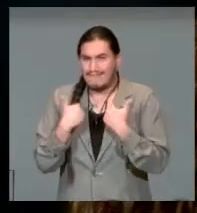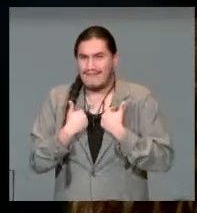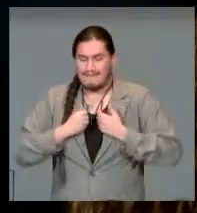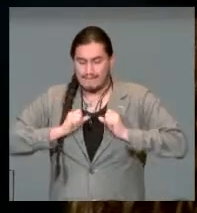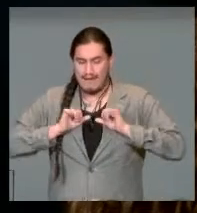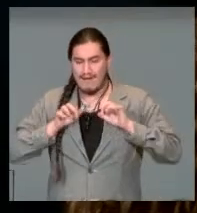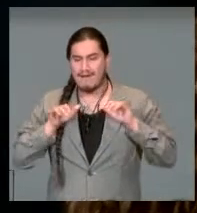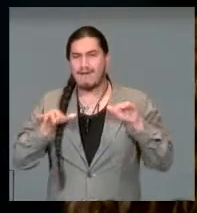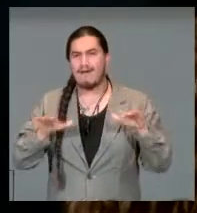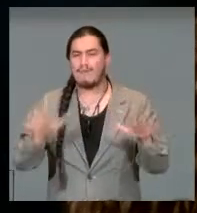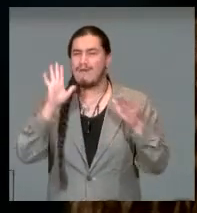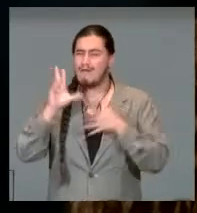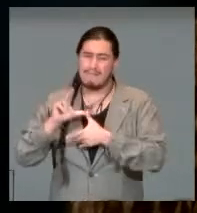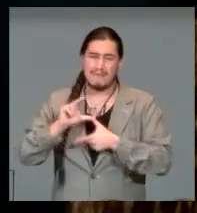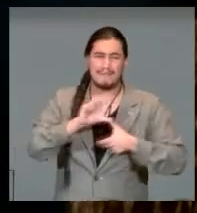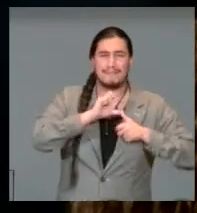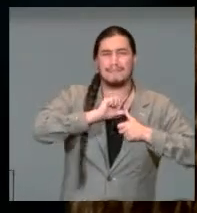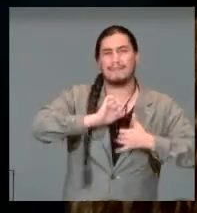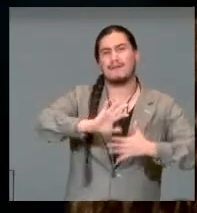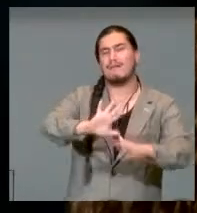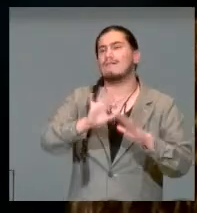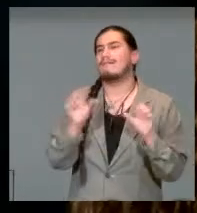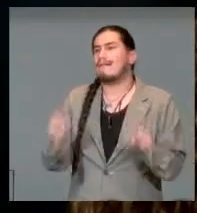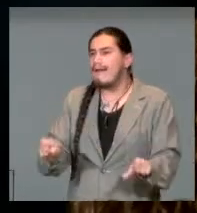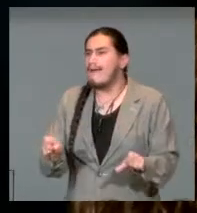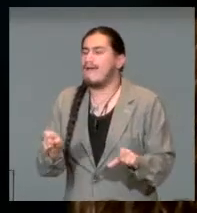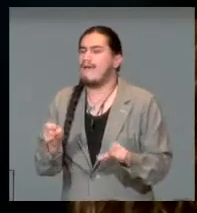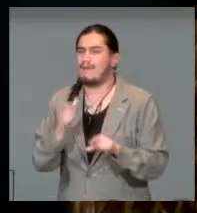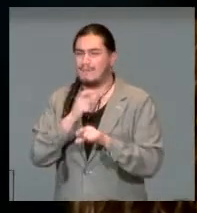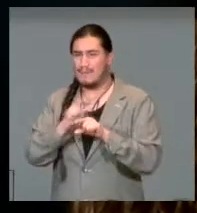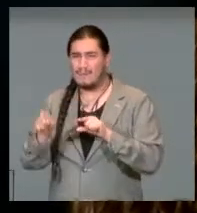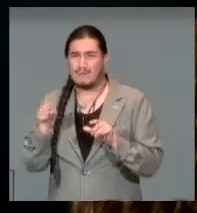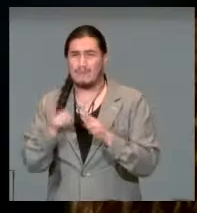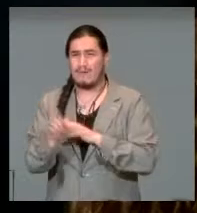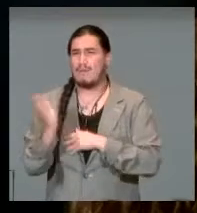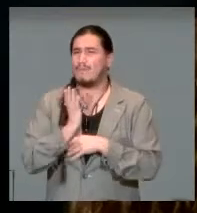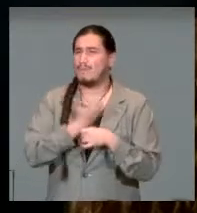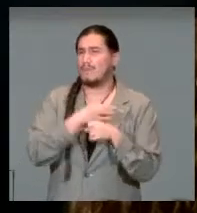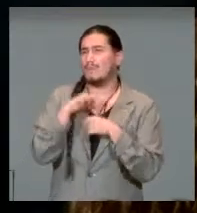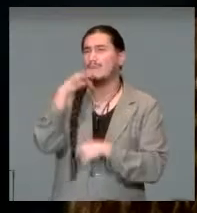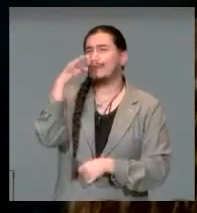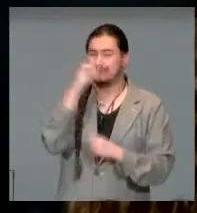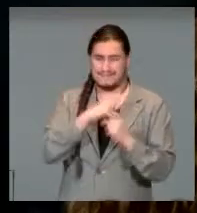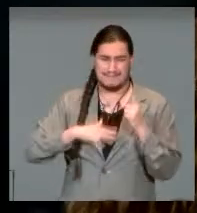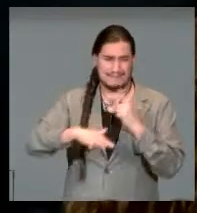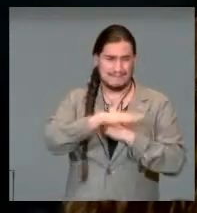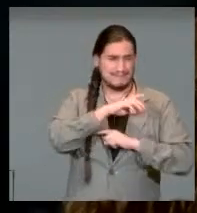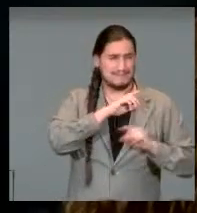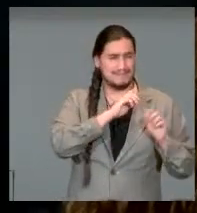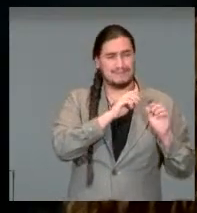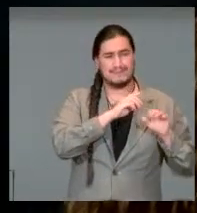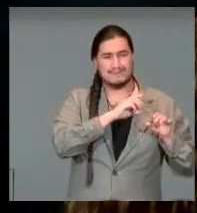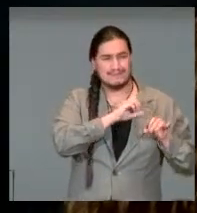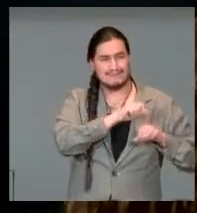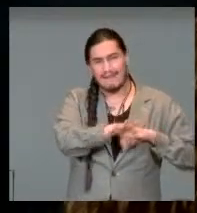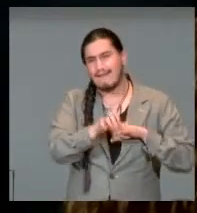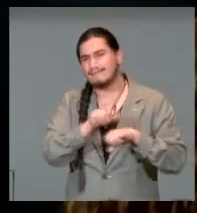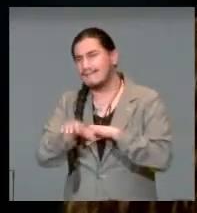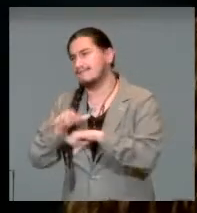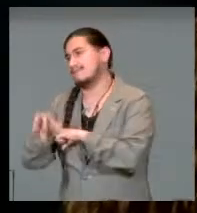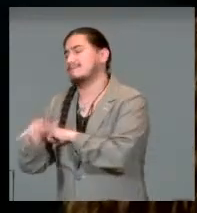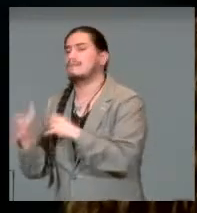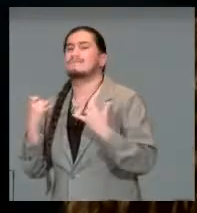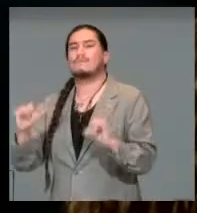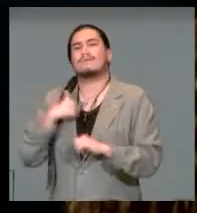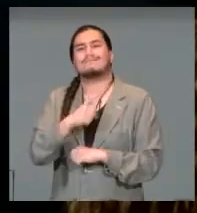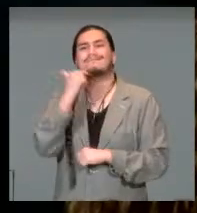tsunamis and cyclones. Bullets rip through our ghost shadows around the world, and still we sing